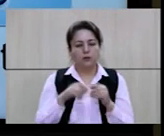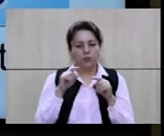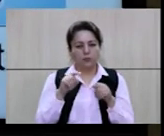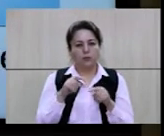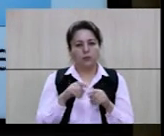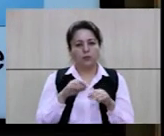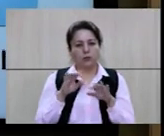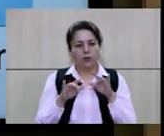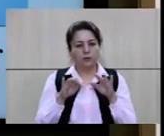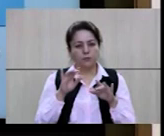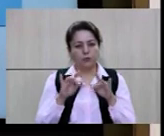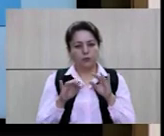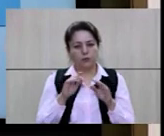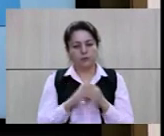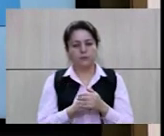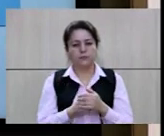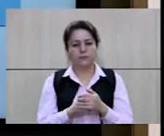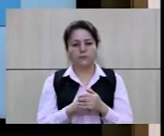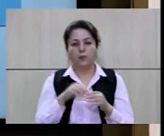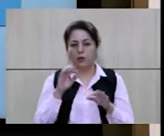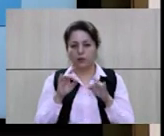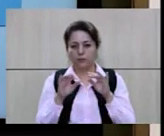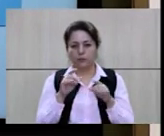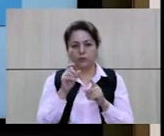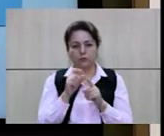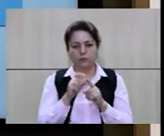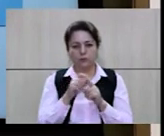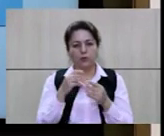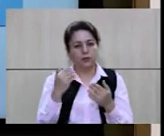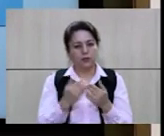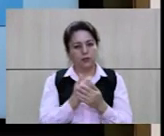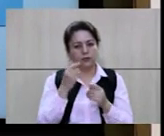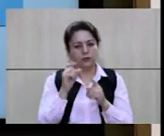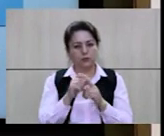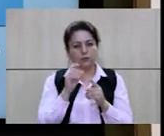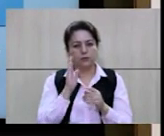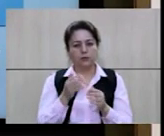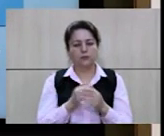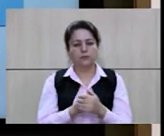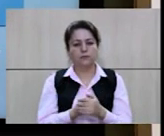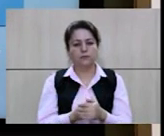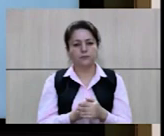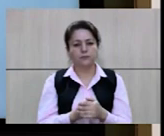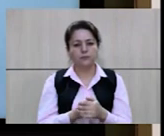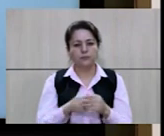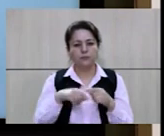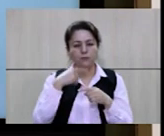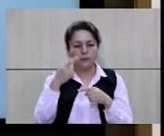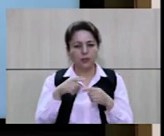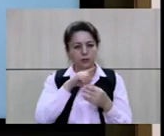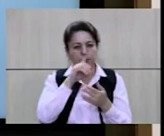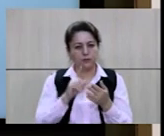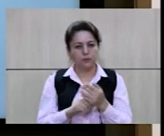Bu kompyuter. Demak, kompyuter sözü yangi söz hisoblanadi. Keyingi